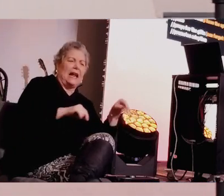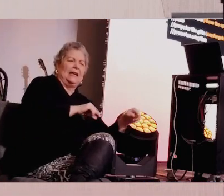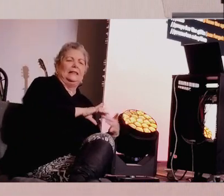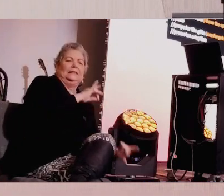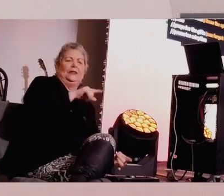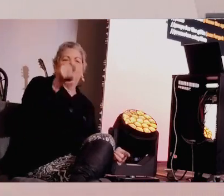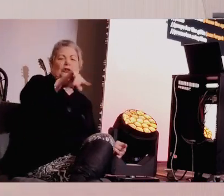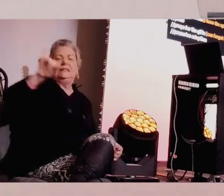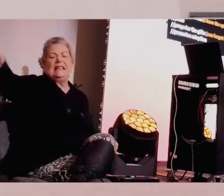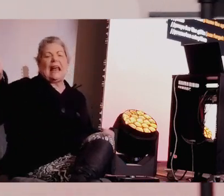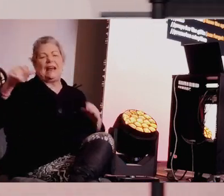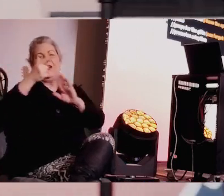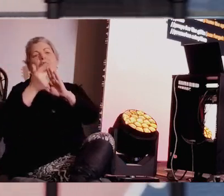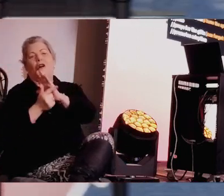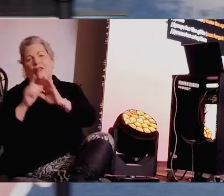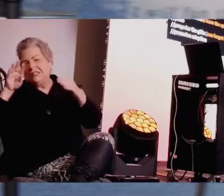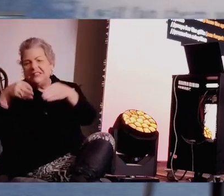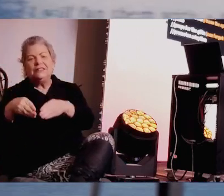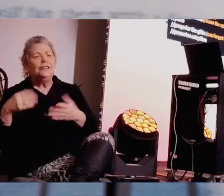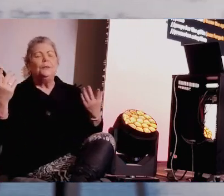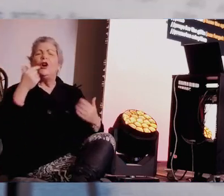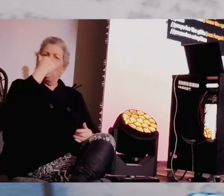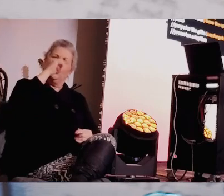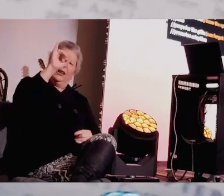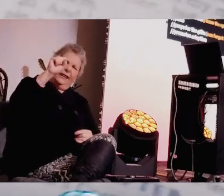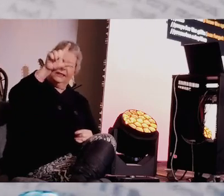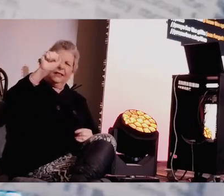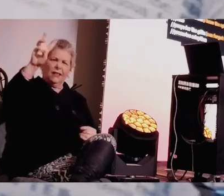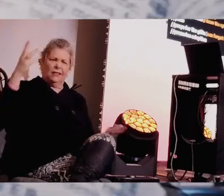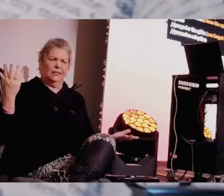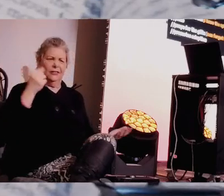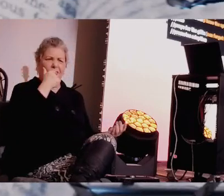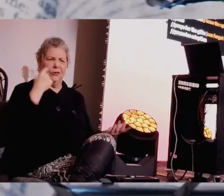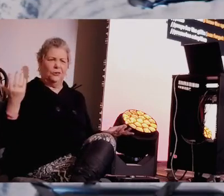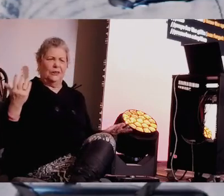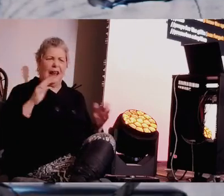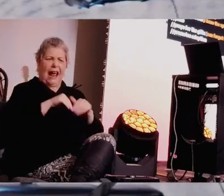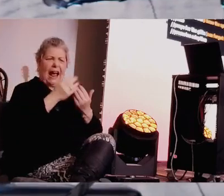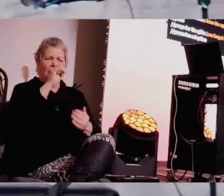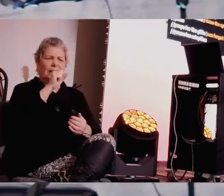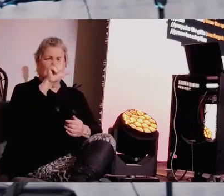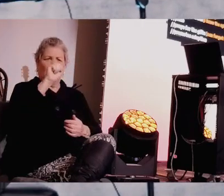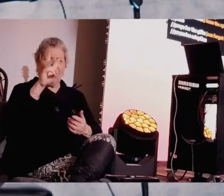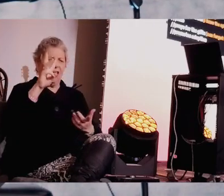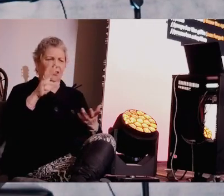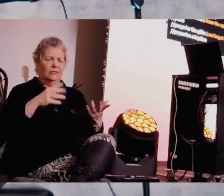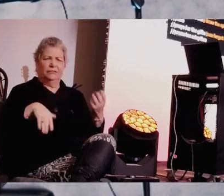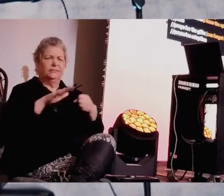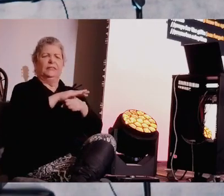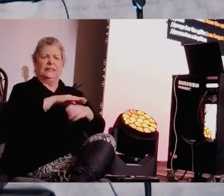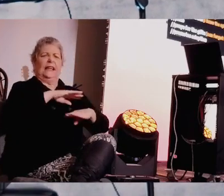over there. Well, let me just tell you, who is the law? How was the law fulfilled?